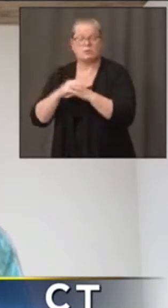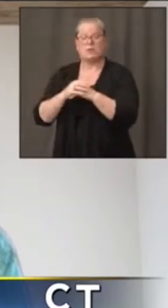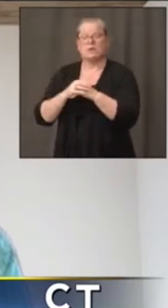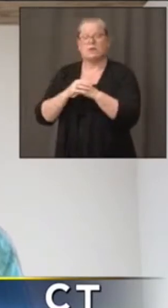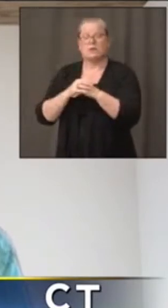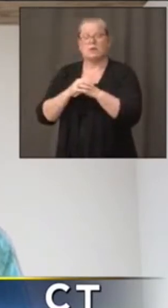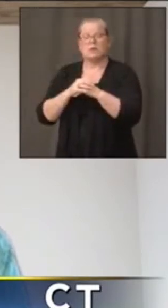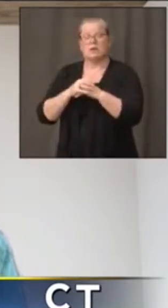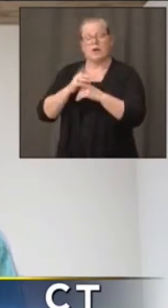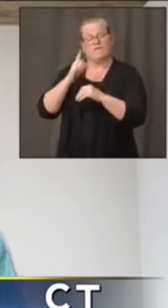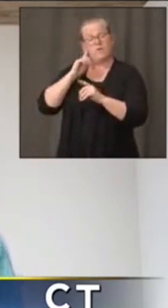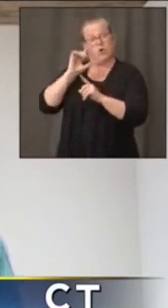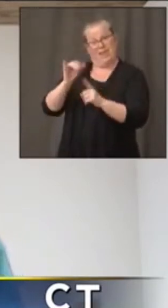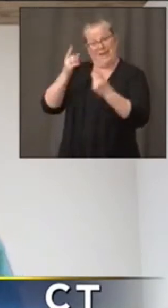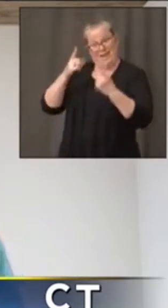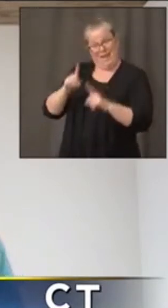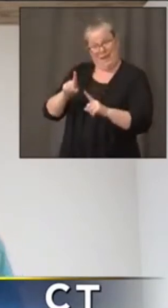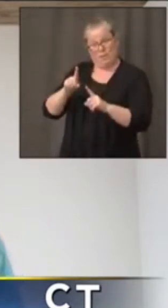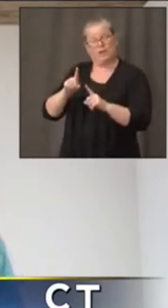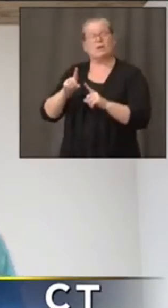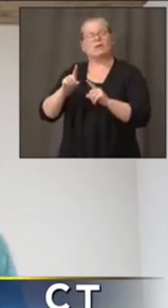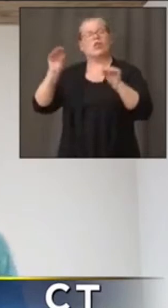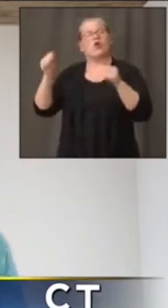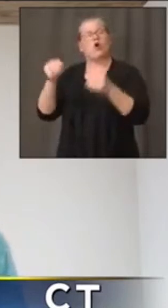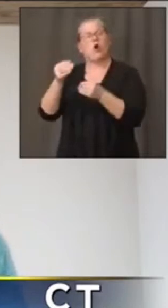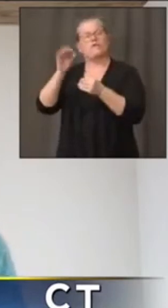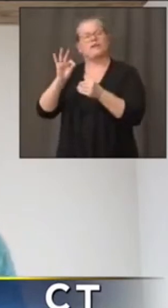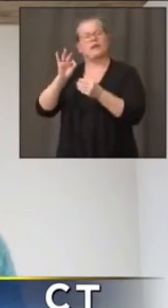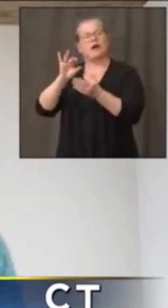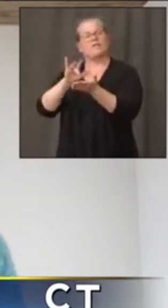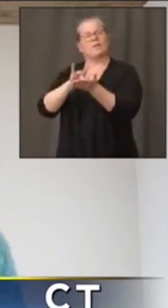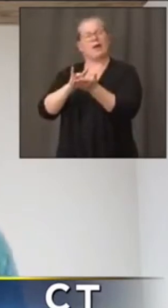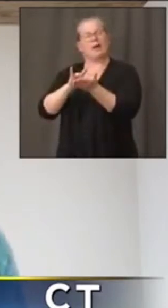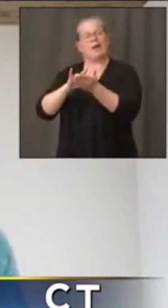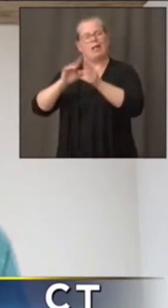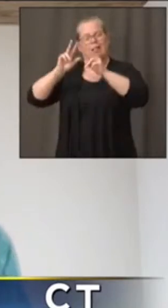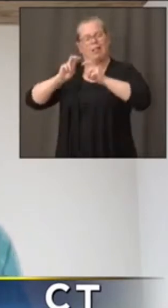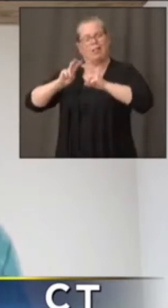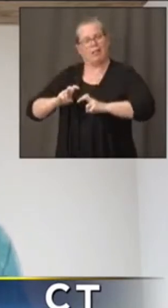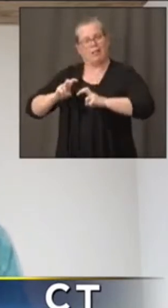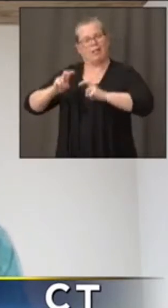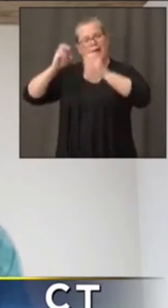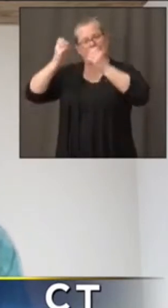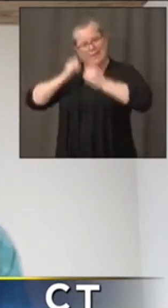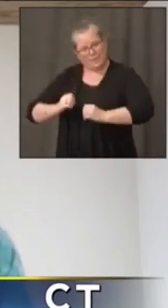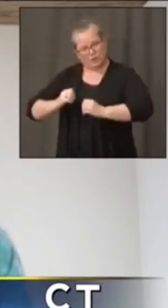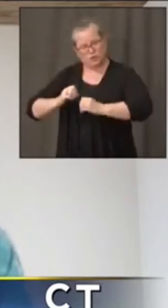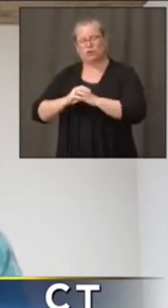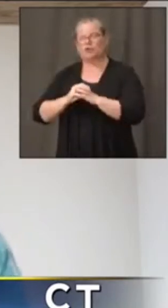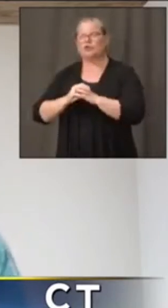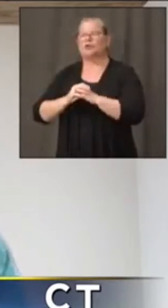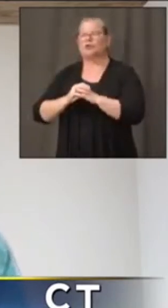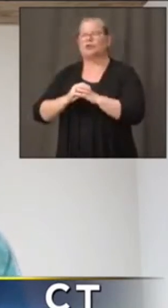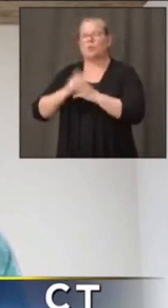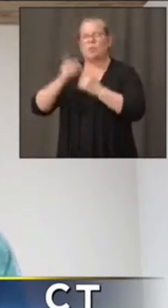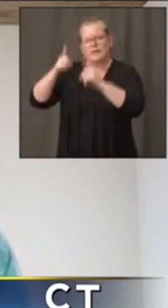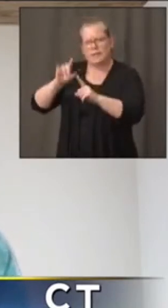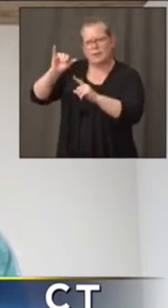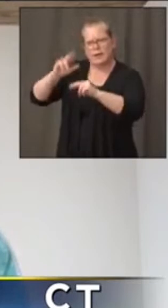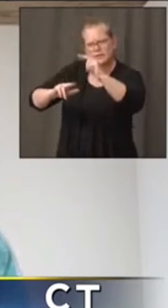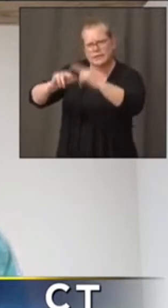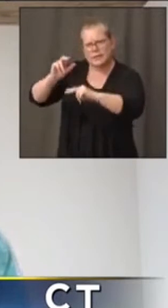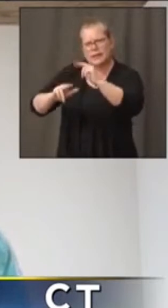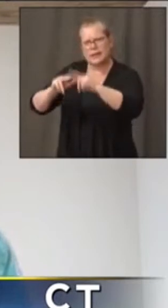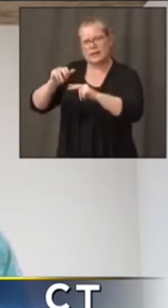it based on the symptoms and what was going on in the facility for example that someone